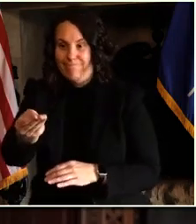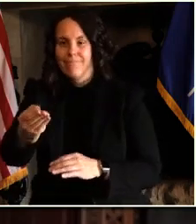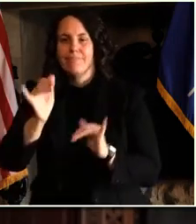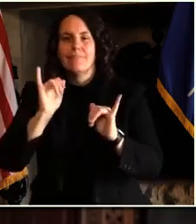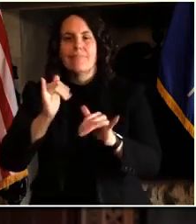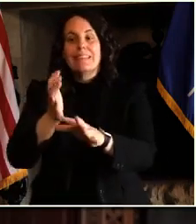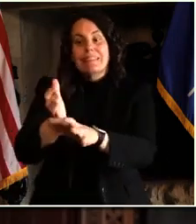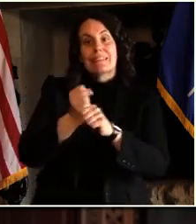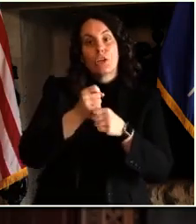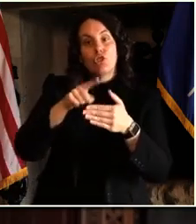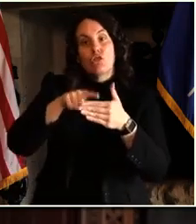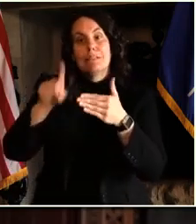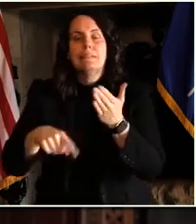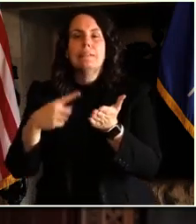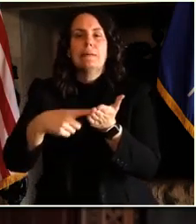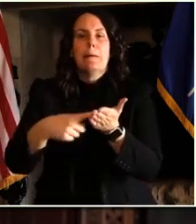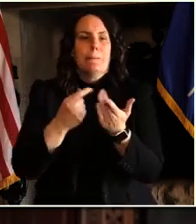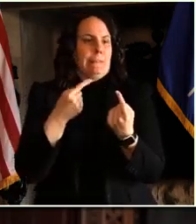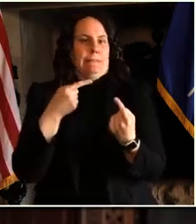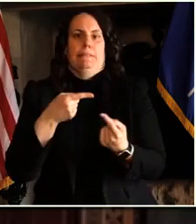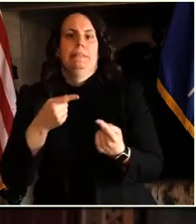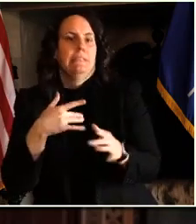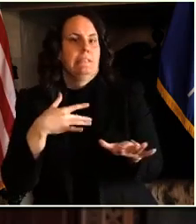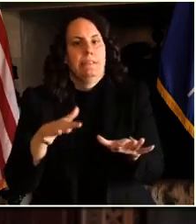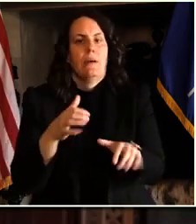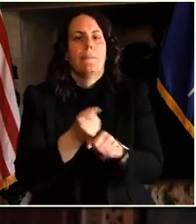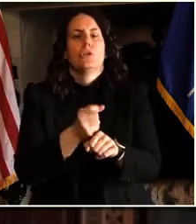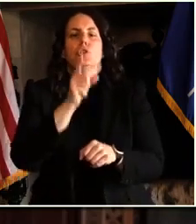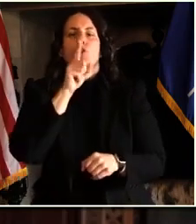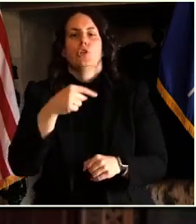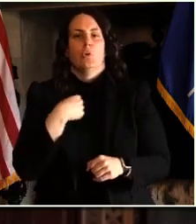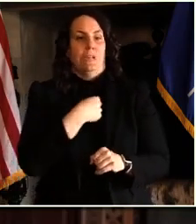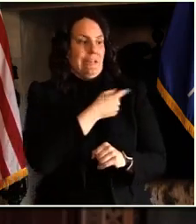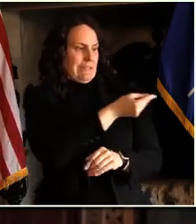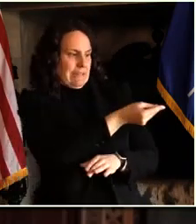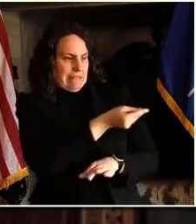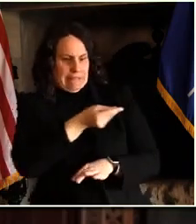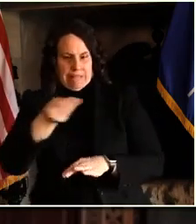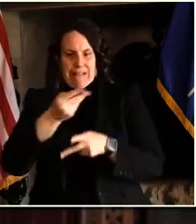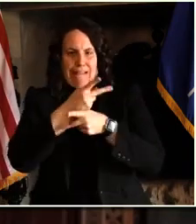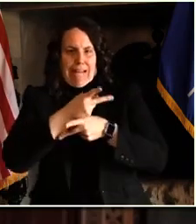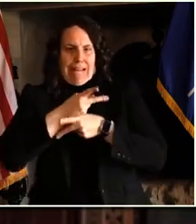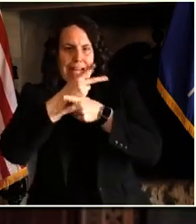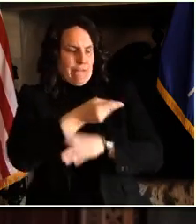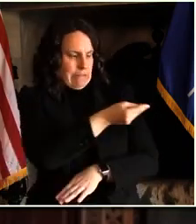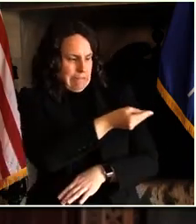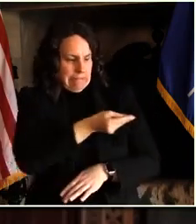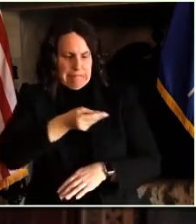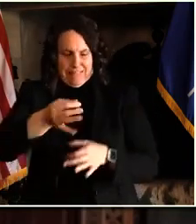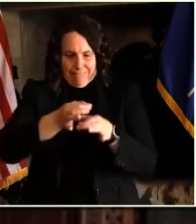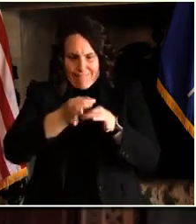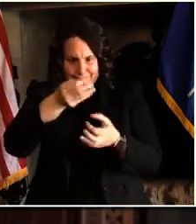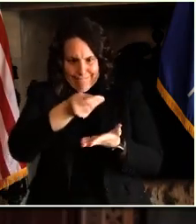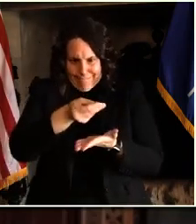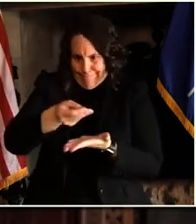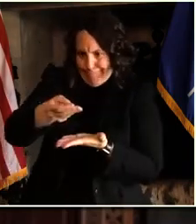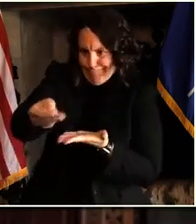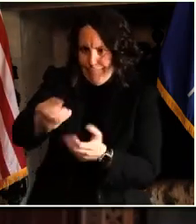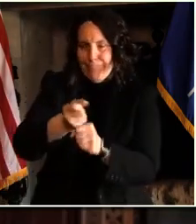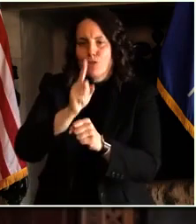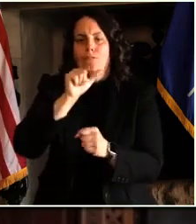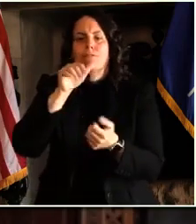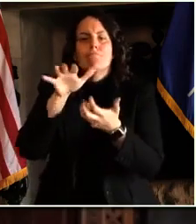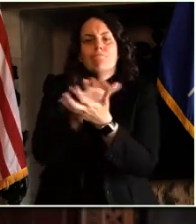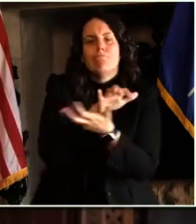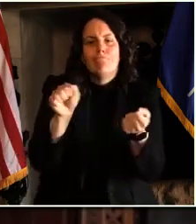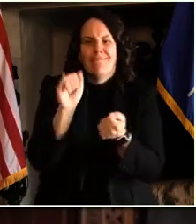will continue to be limited by access to the materials from their national suppliers and the federal government to complete these tests.